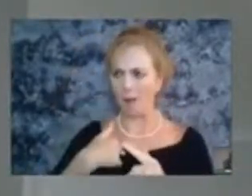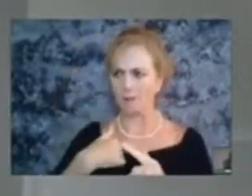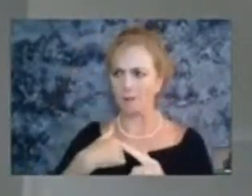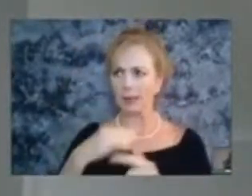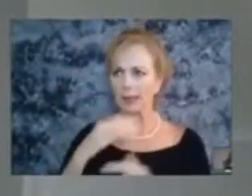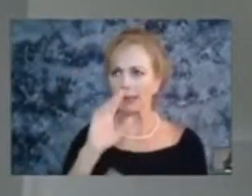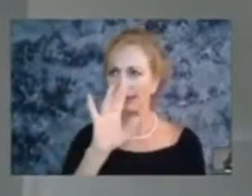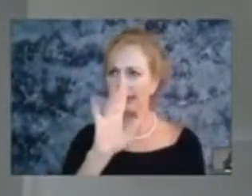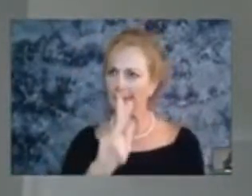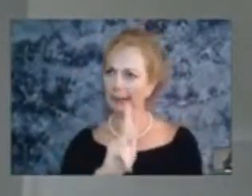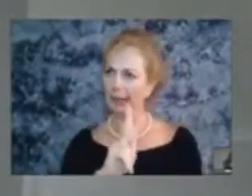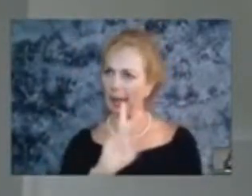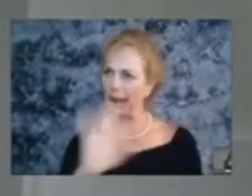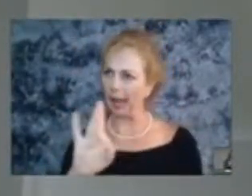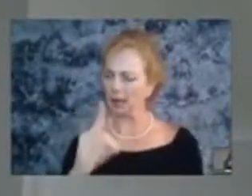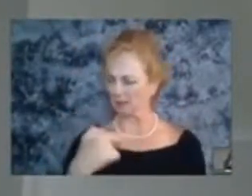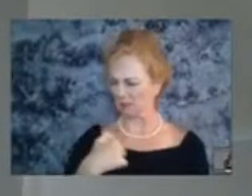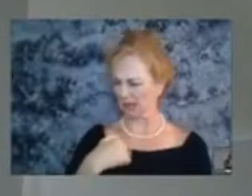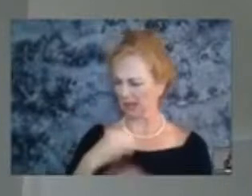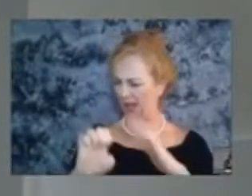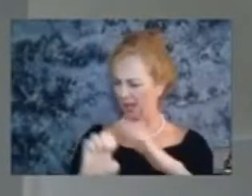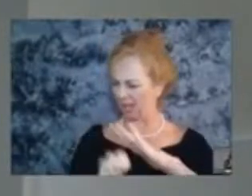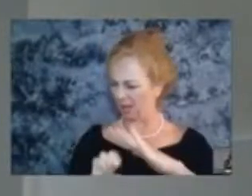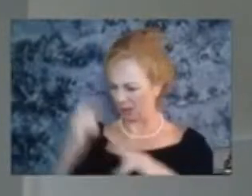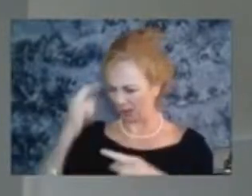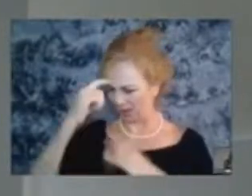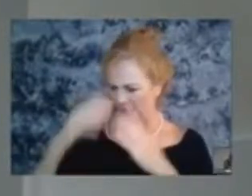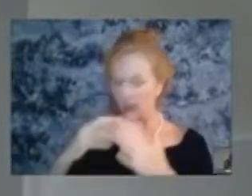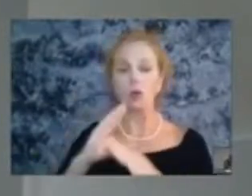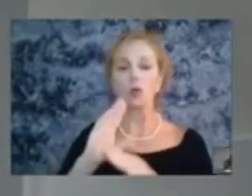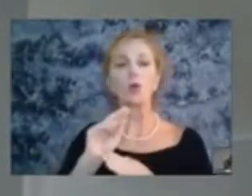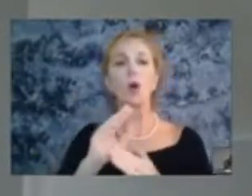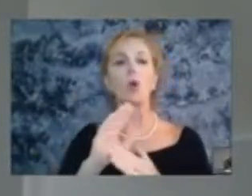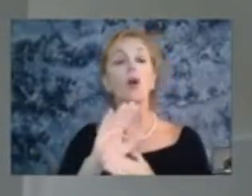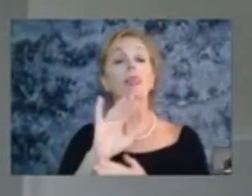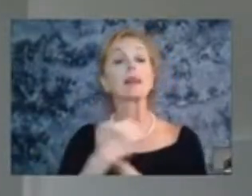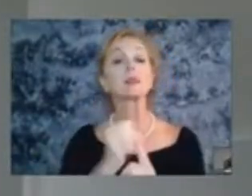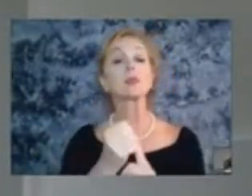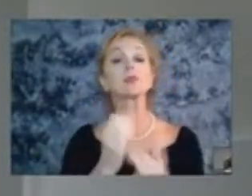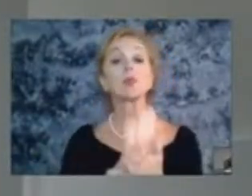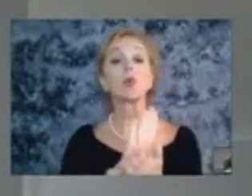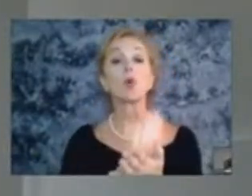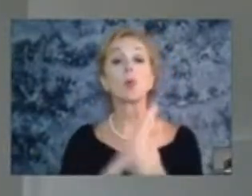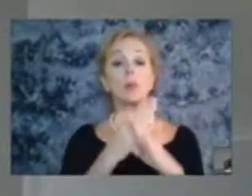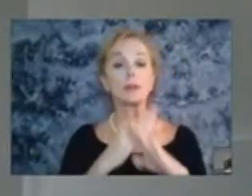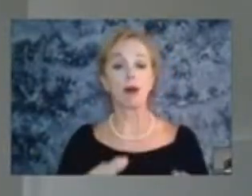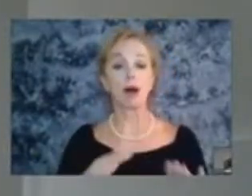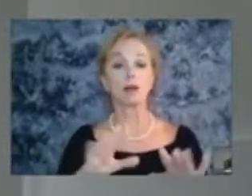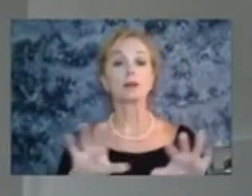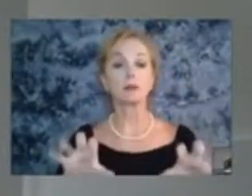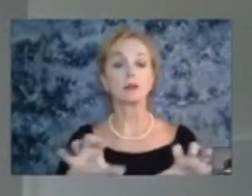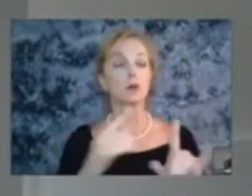or not? So that would be a situation where the school would be divided in those phases. Correct, Okay. thank you.